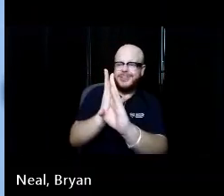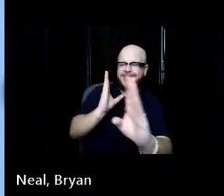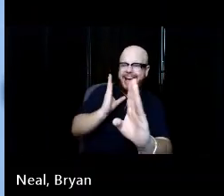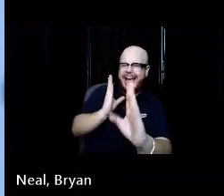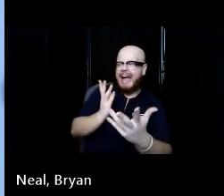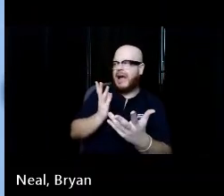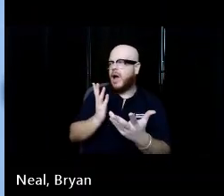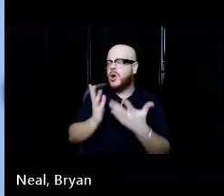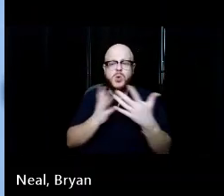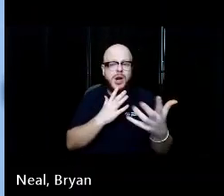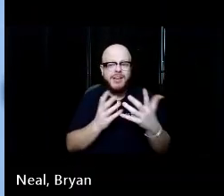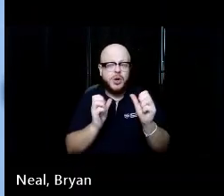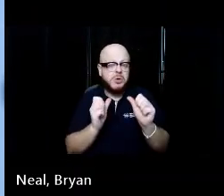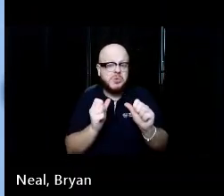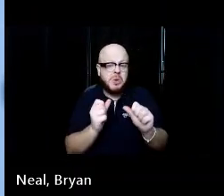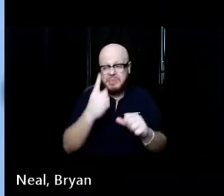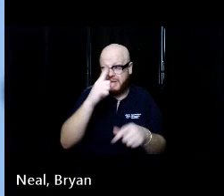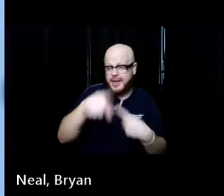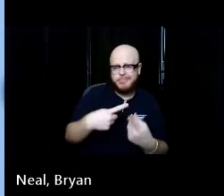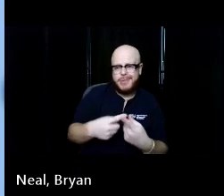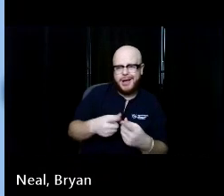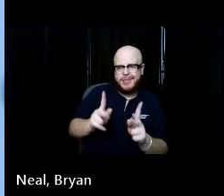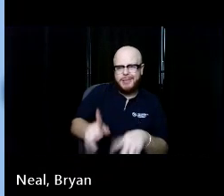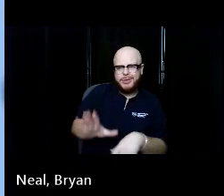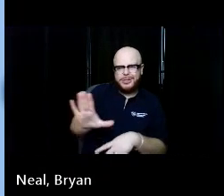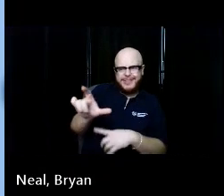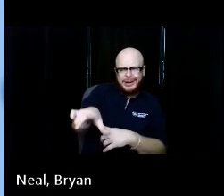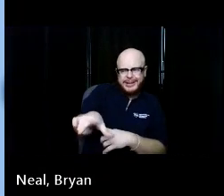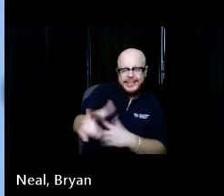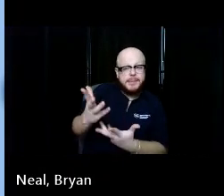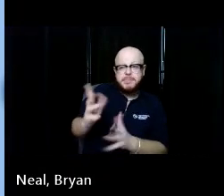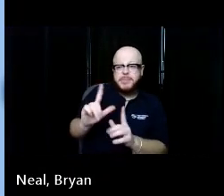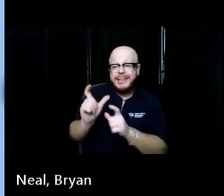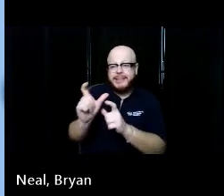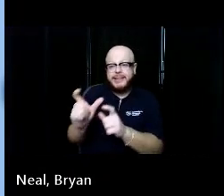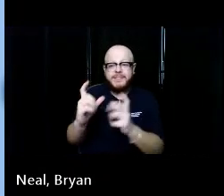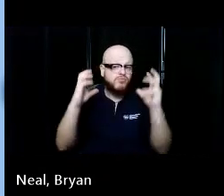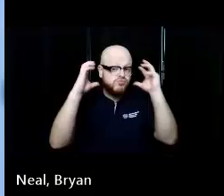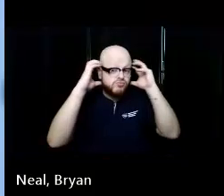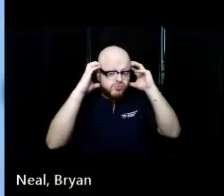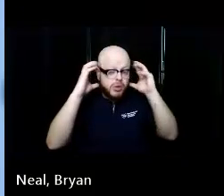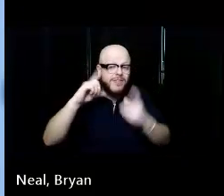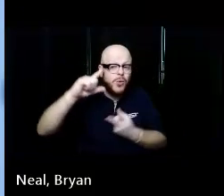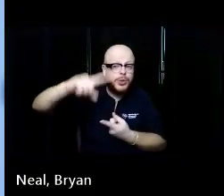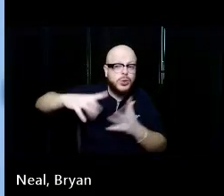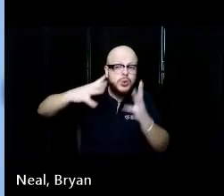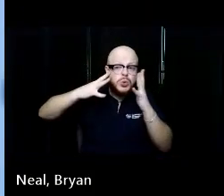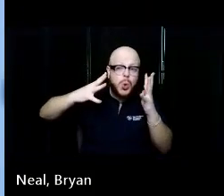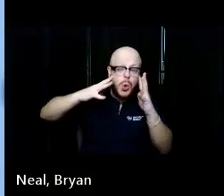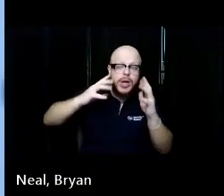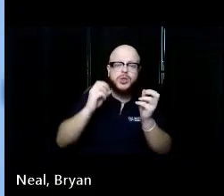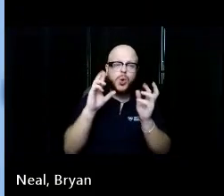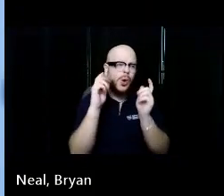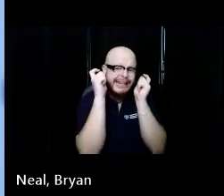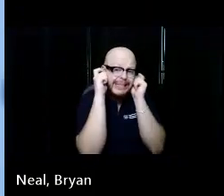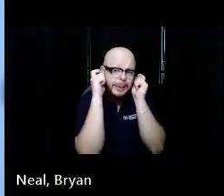individual needs? So that might be noise canceling devices like headphones or earbuds or small noise canceling